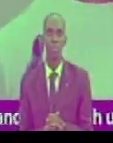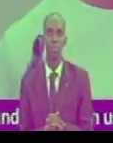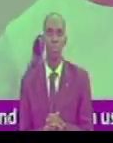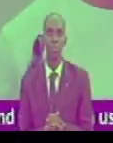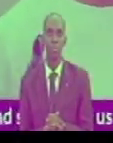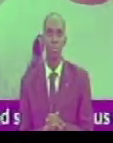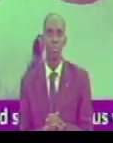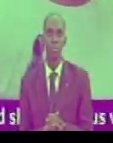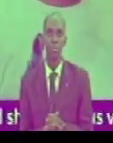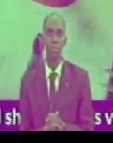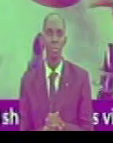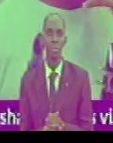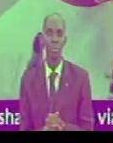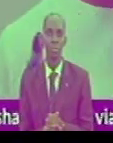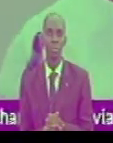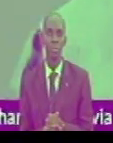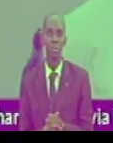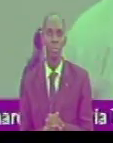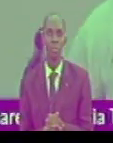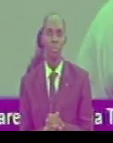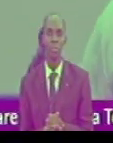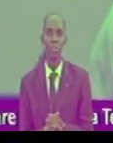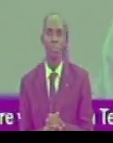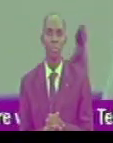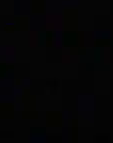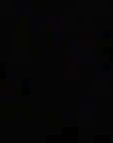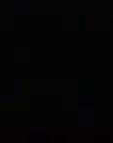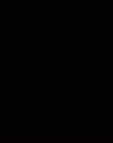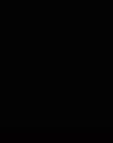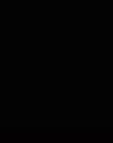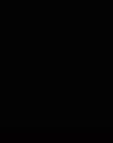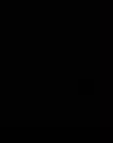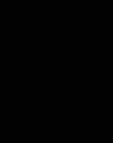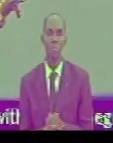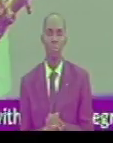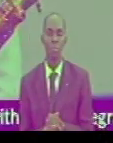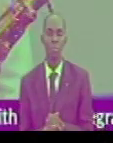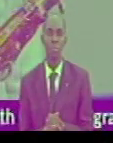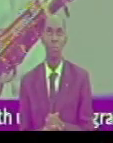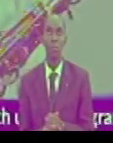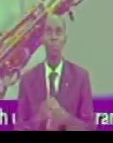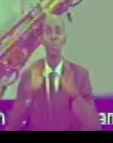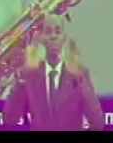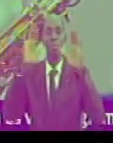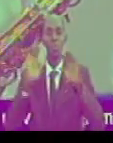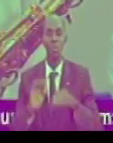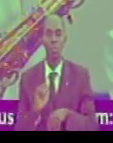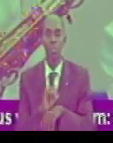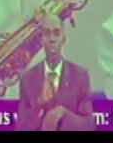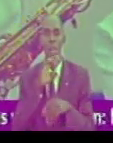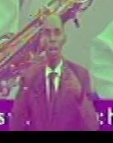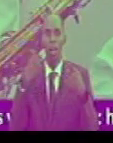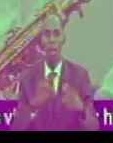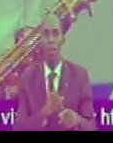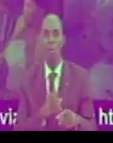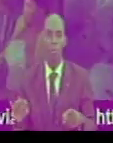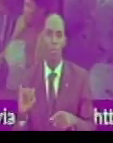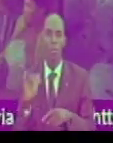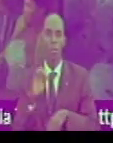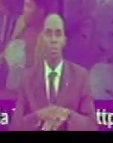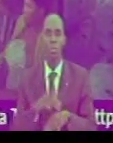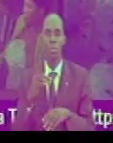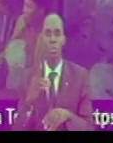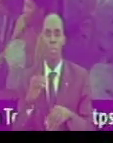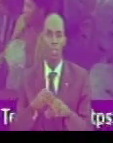Miracles are happening online. Great miracles are happening online. Just as the man of God said,